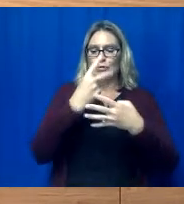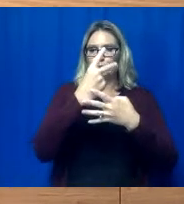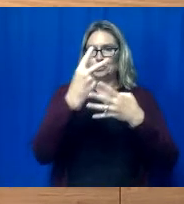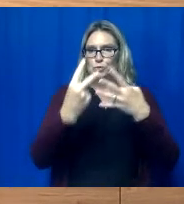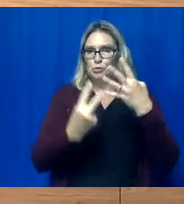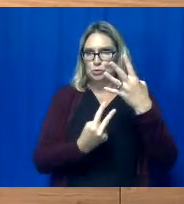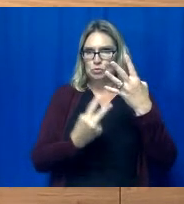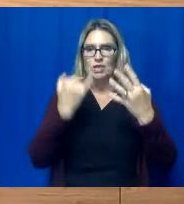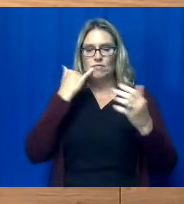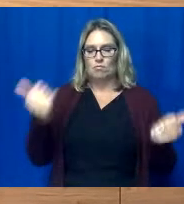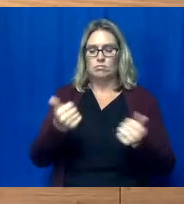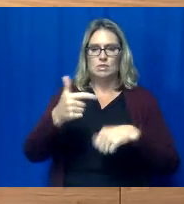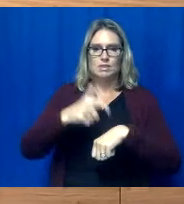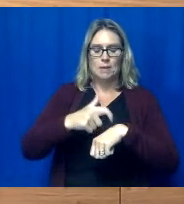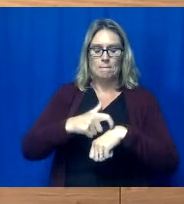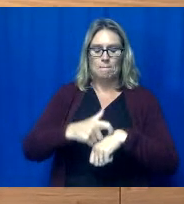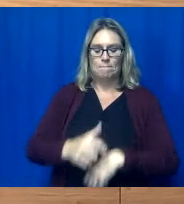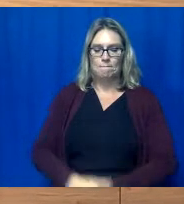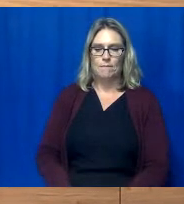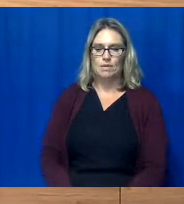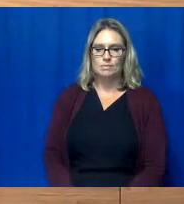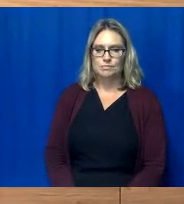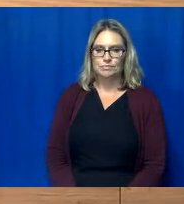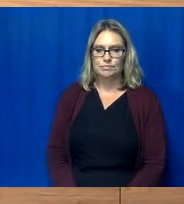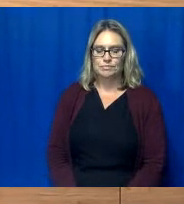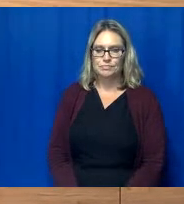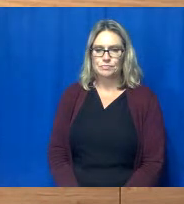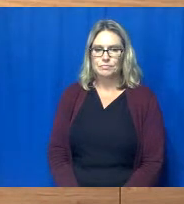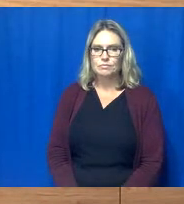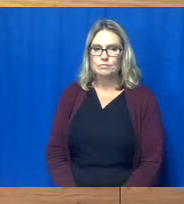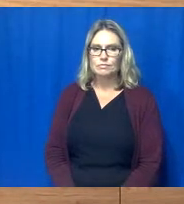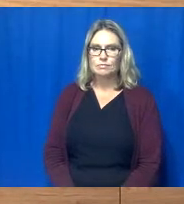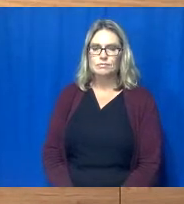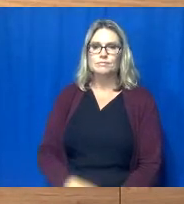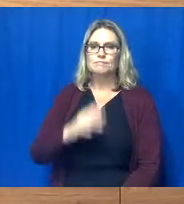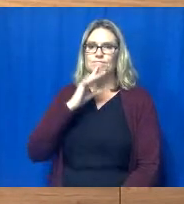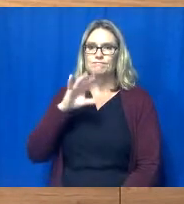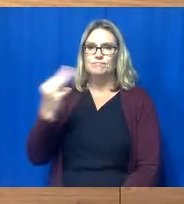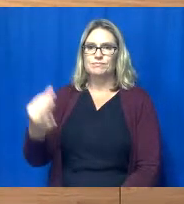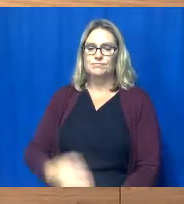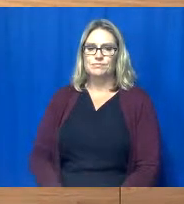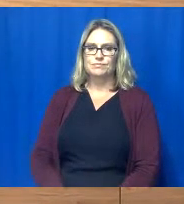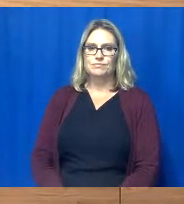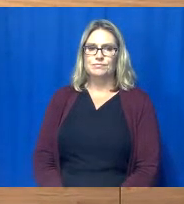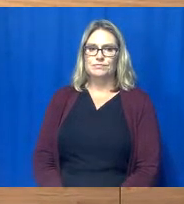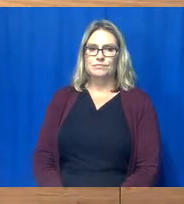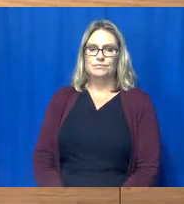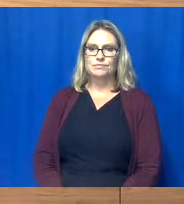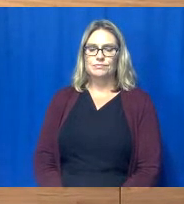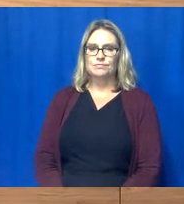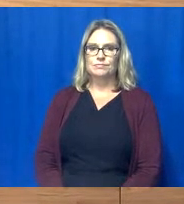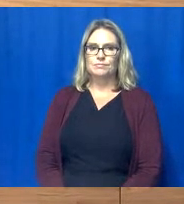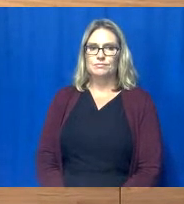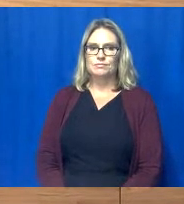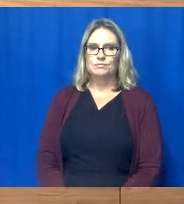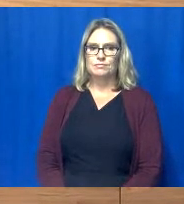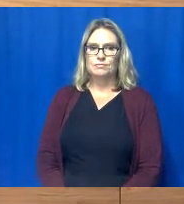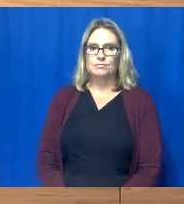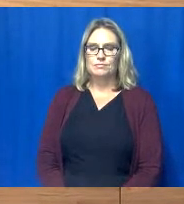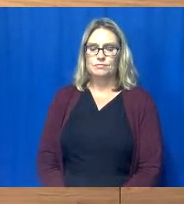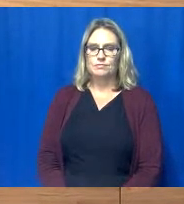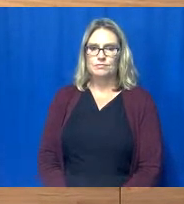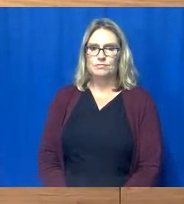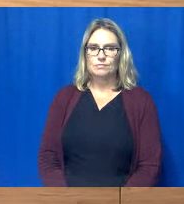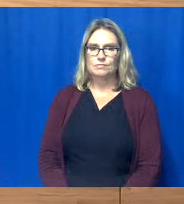des journalistes. We will now go on with the question from reporters. You can ask the questions in language of your choice. Each reporter will have